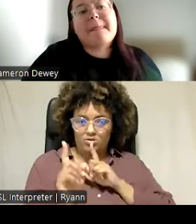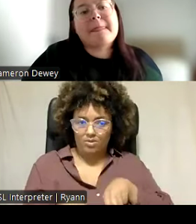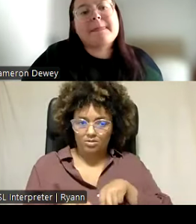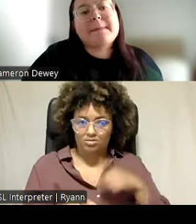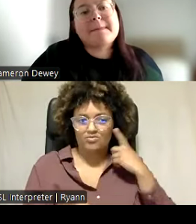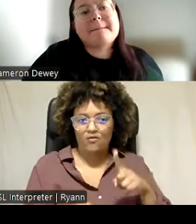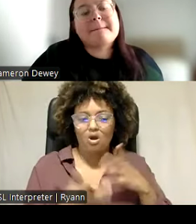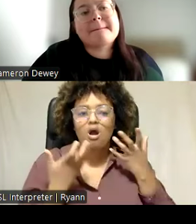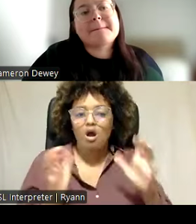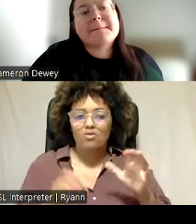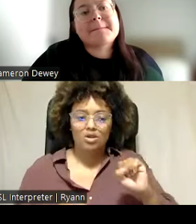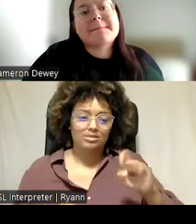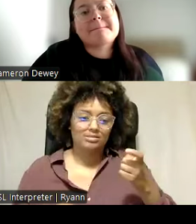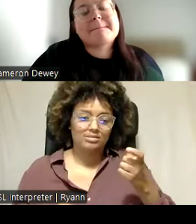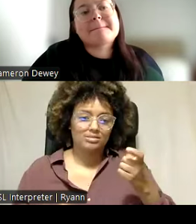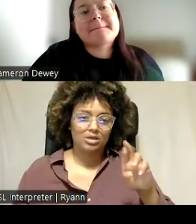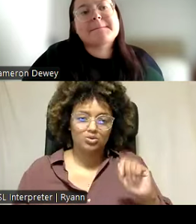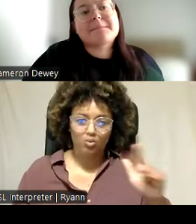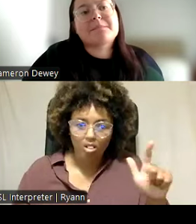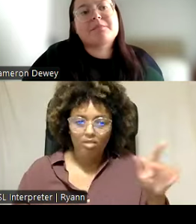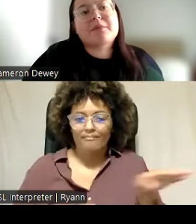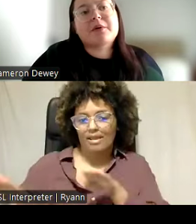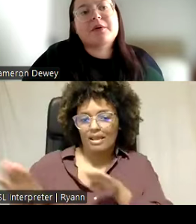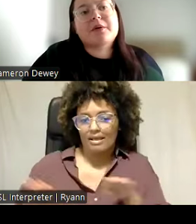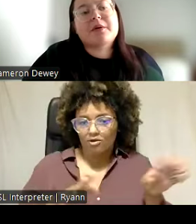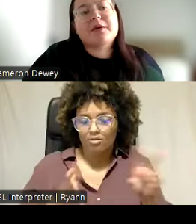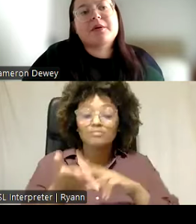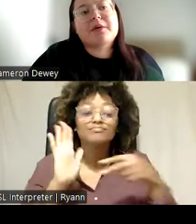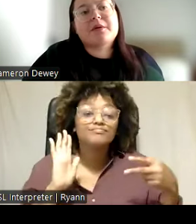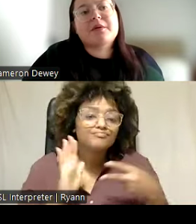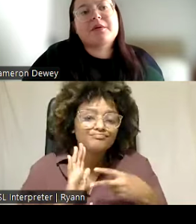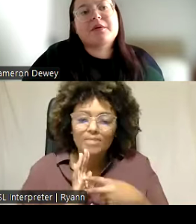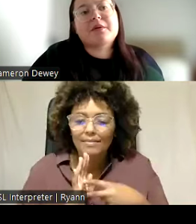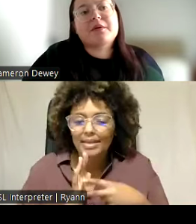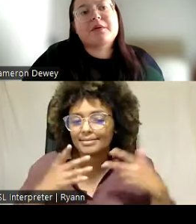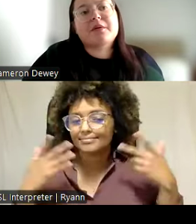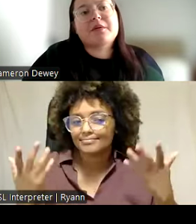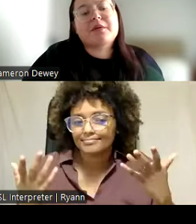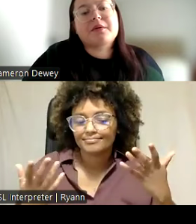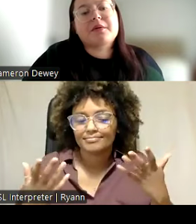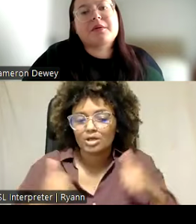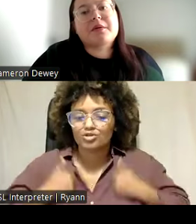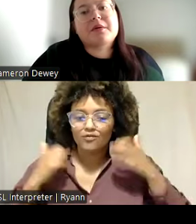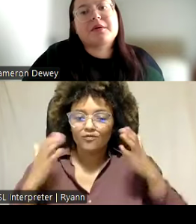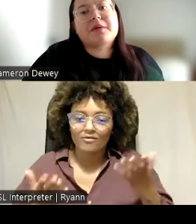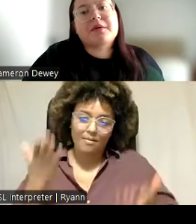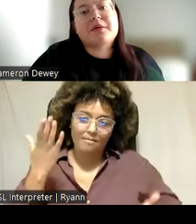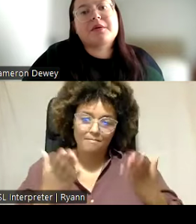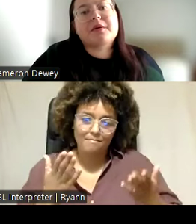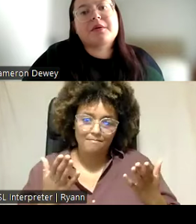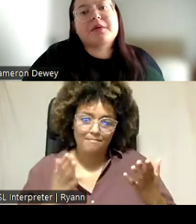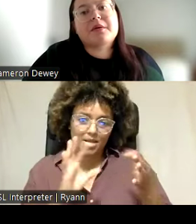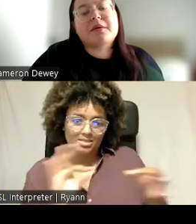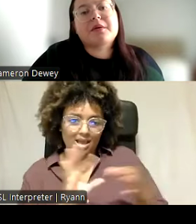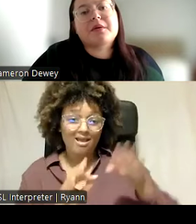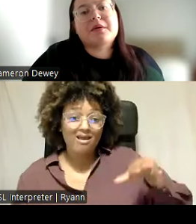sexual behavior. Apologies. So you might see a survivor or just someone in general use phrases like, "Hey, my partner will be